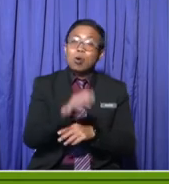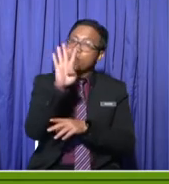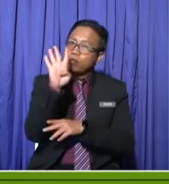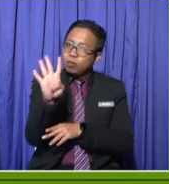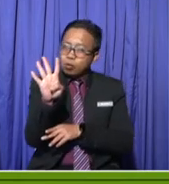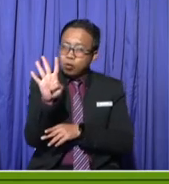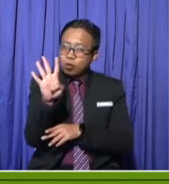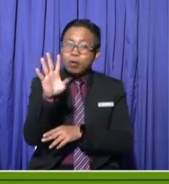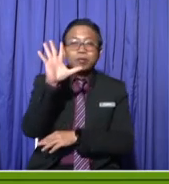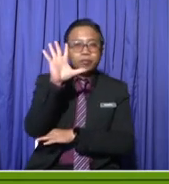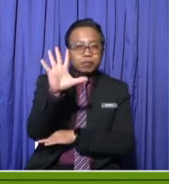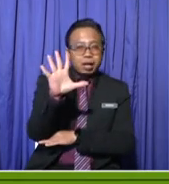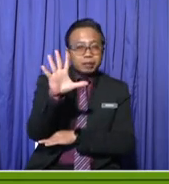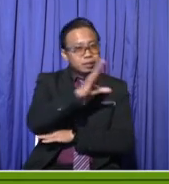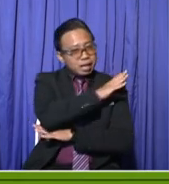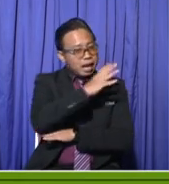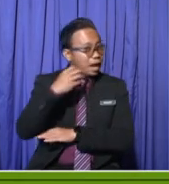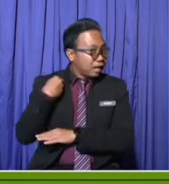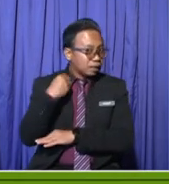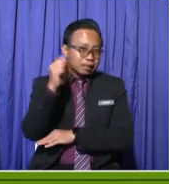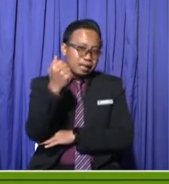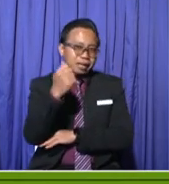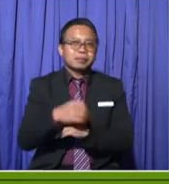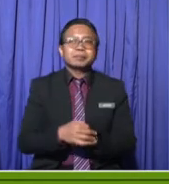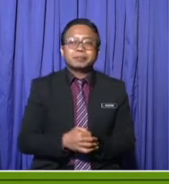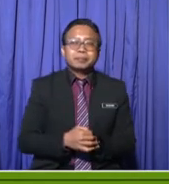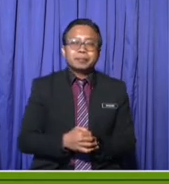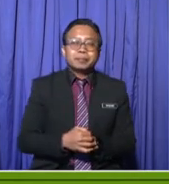4s, 5s and 10s.